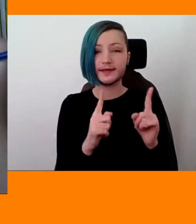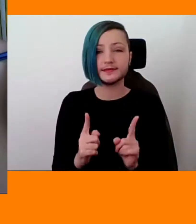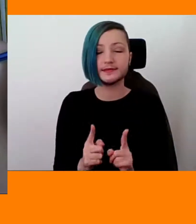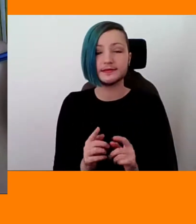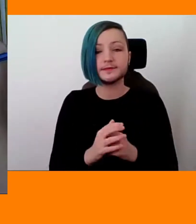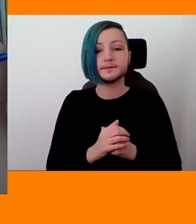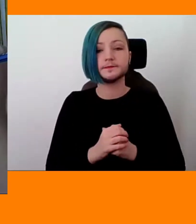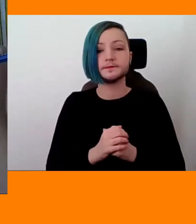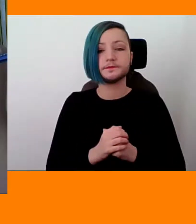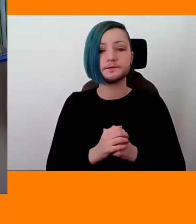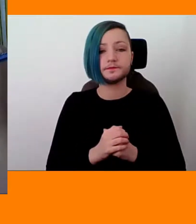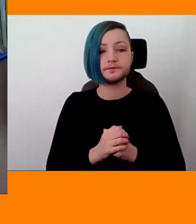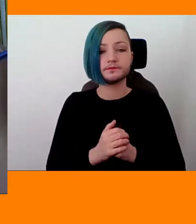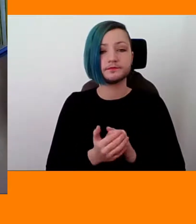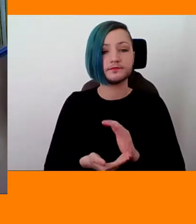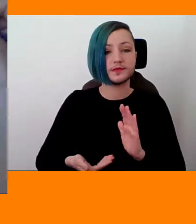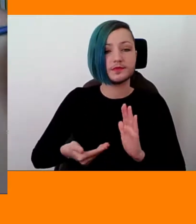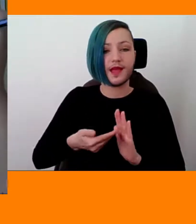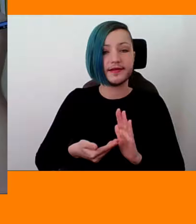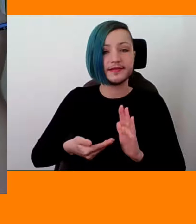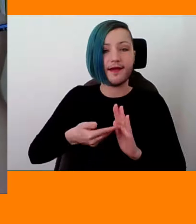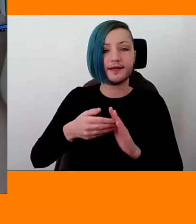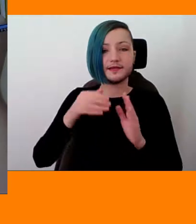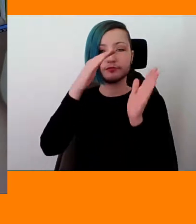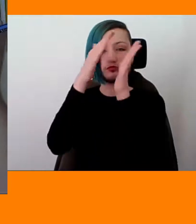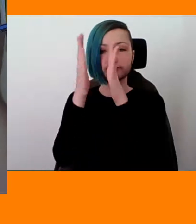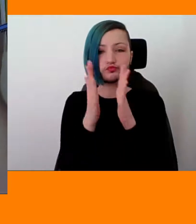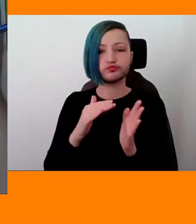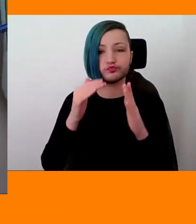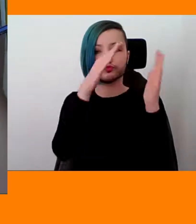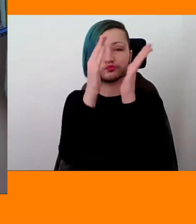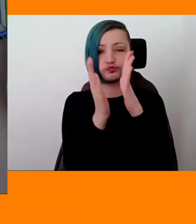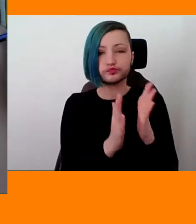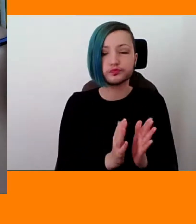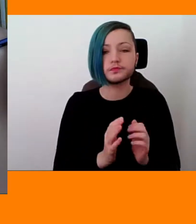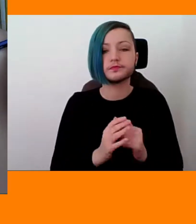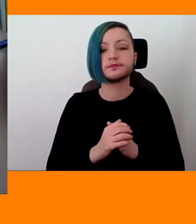So just draw more lines inside the section.